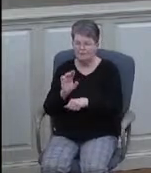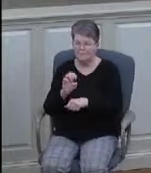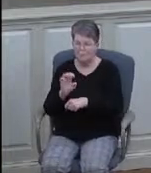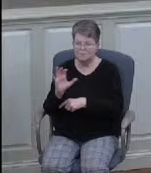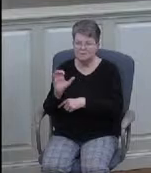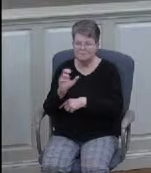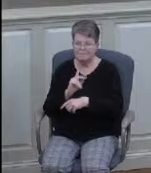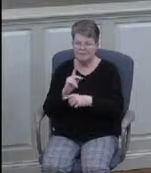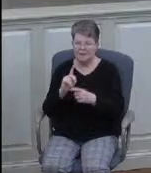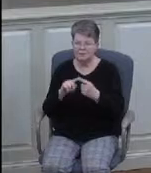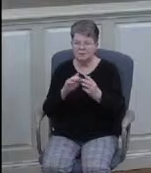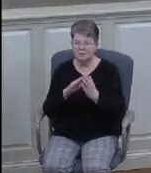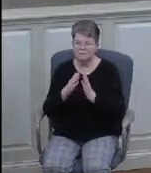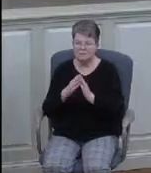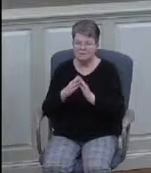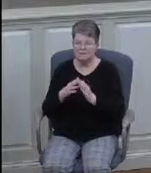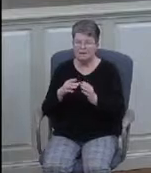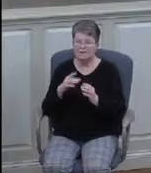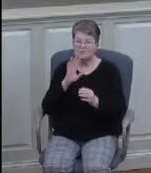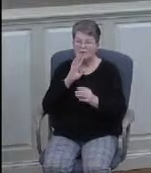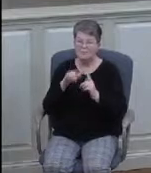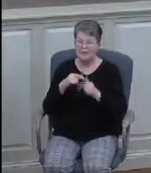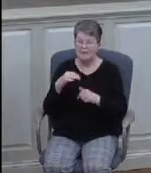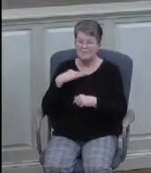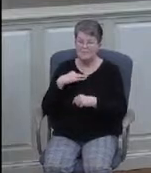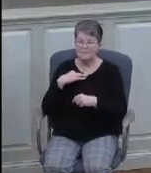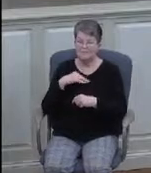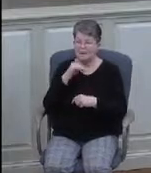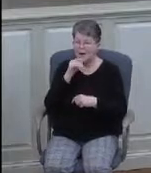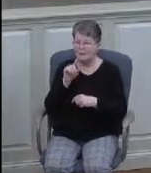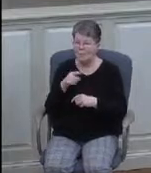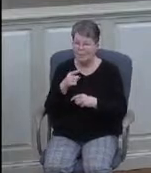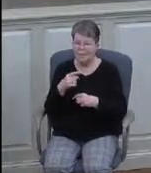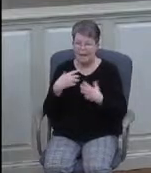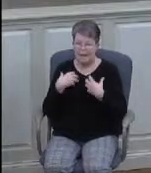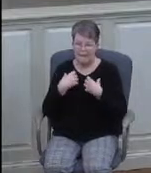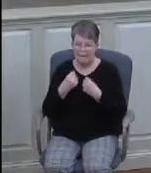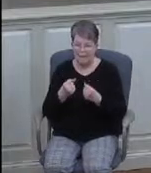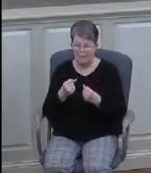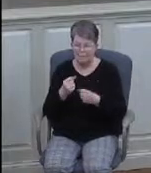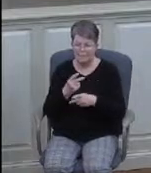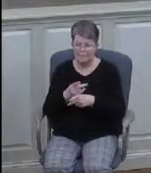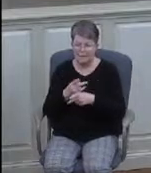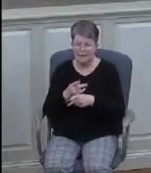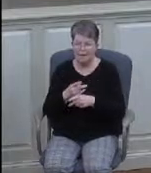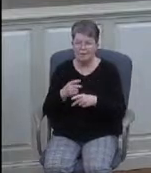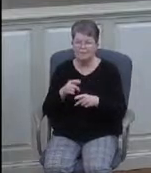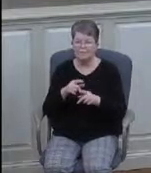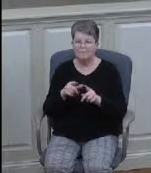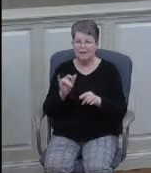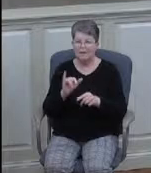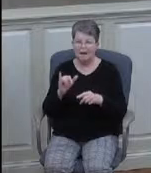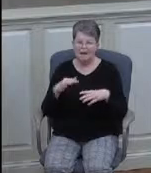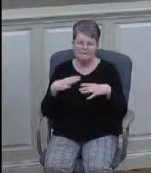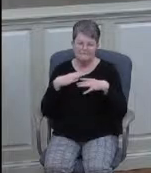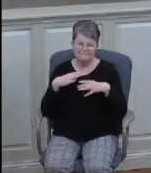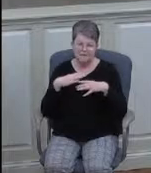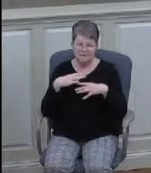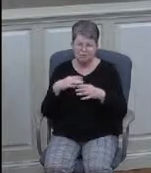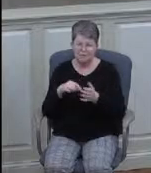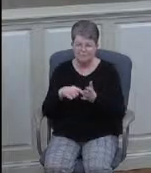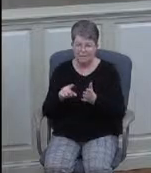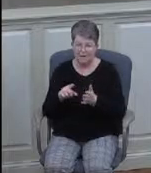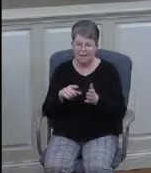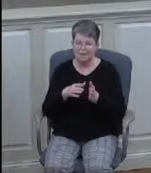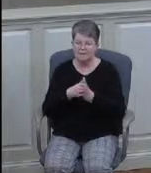Compensation benefits, when I talk about benefits, we not only talk about health care, we talk about other benefits such as, you know, vacation pay,